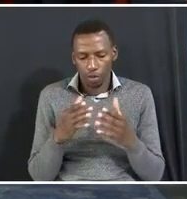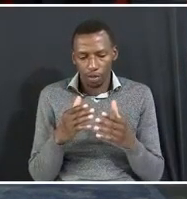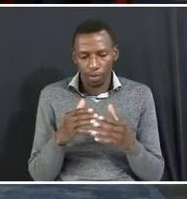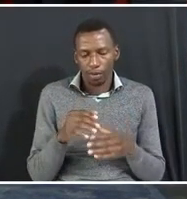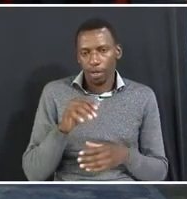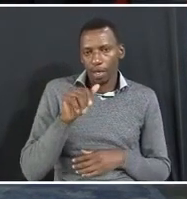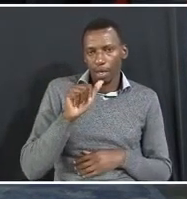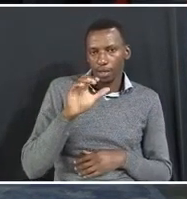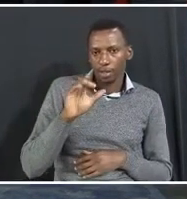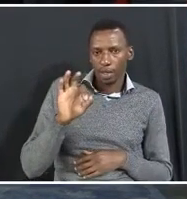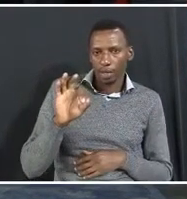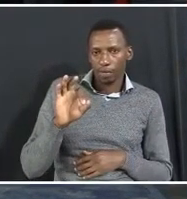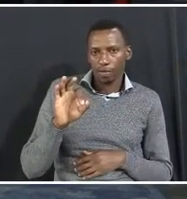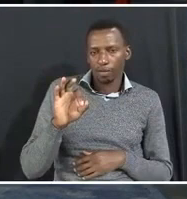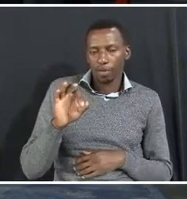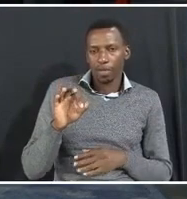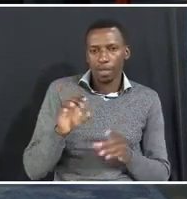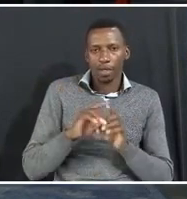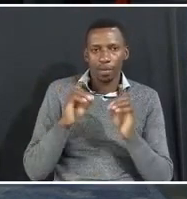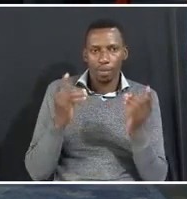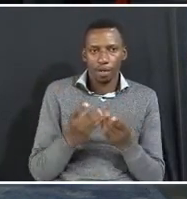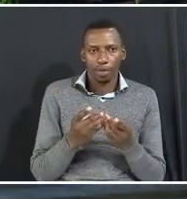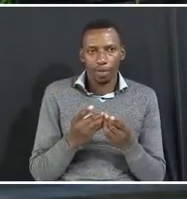SES department is a caring,